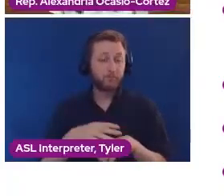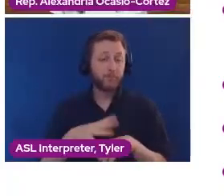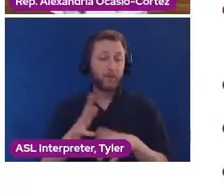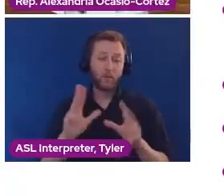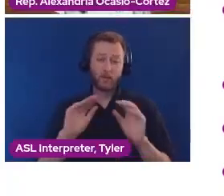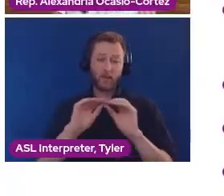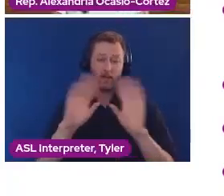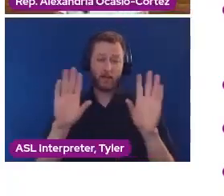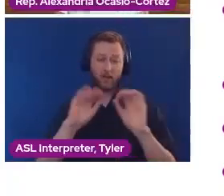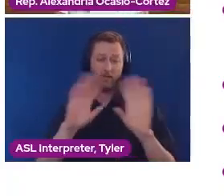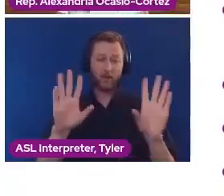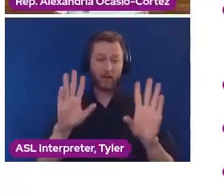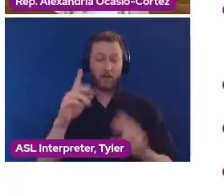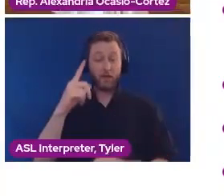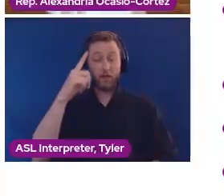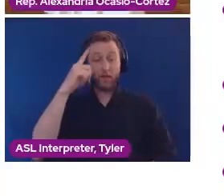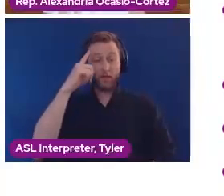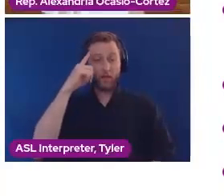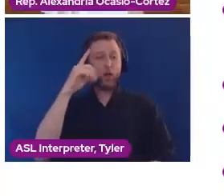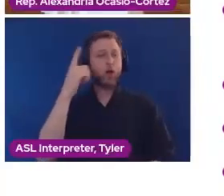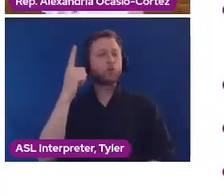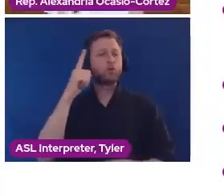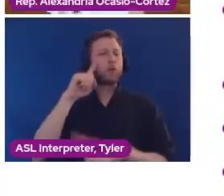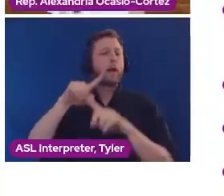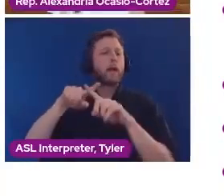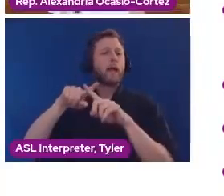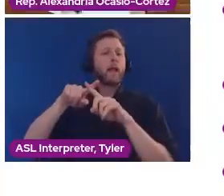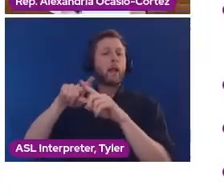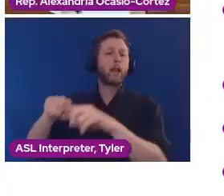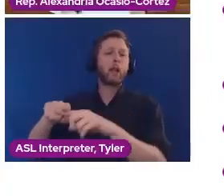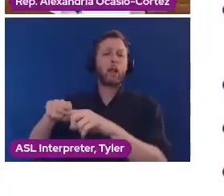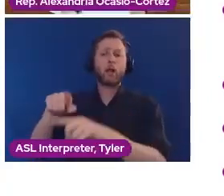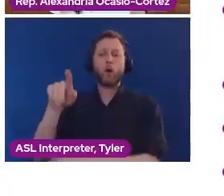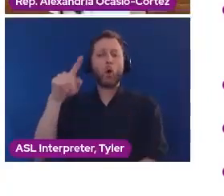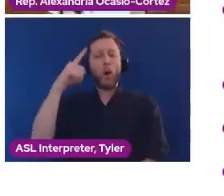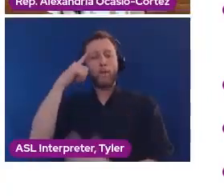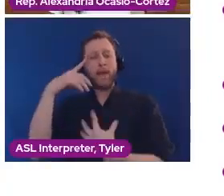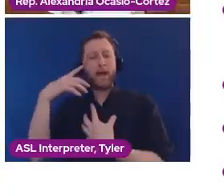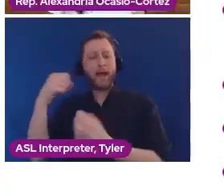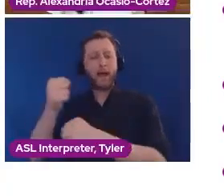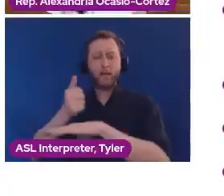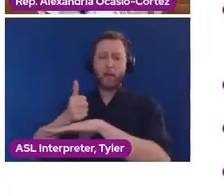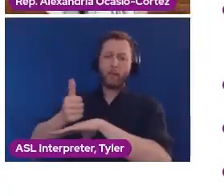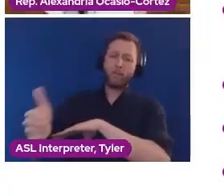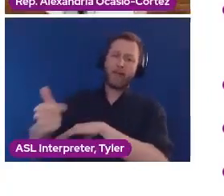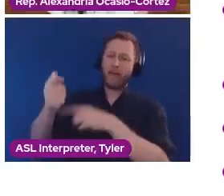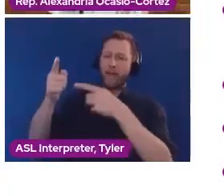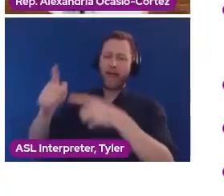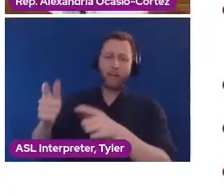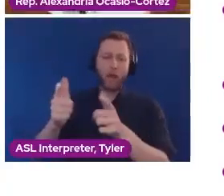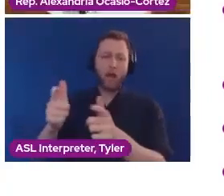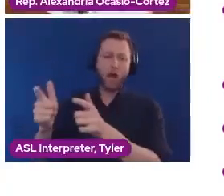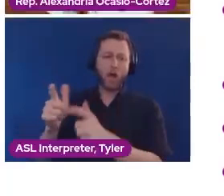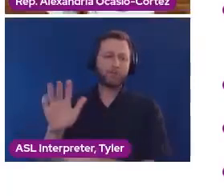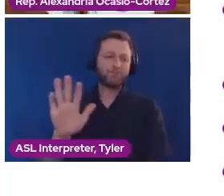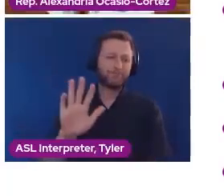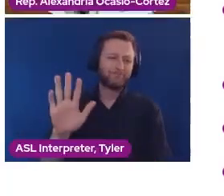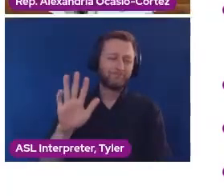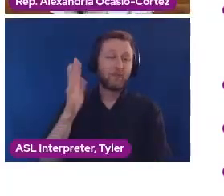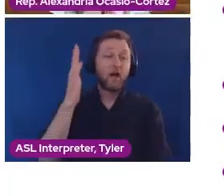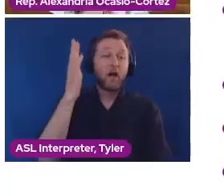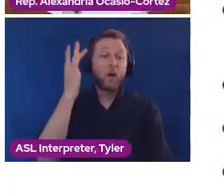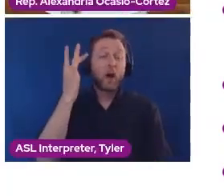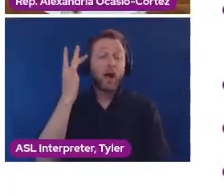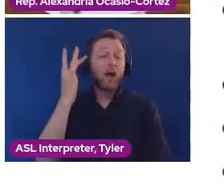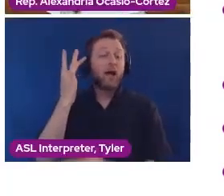this idea of mental illness and mass shootings too much, because we shouldn't be stigmatizing